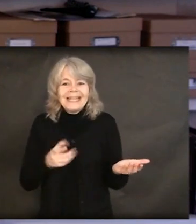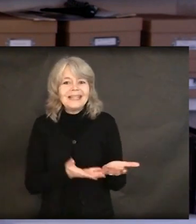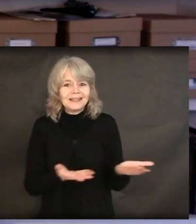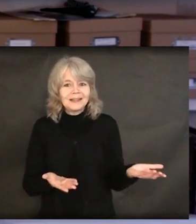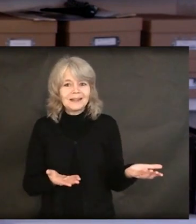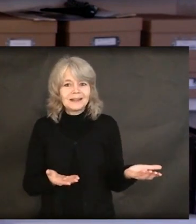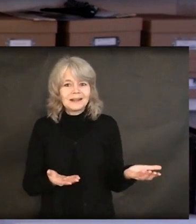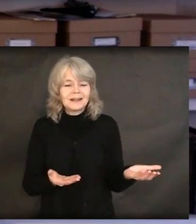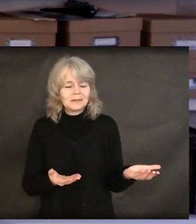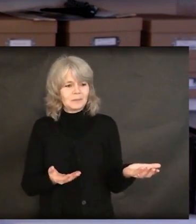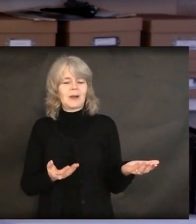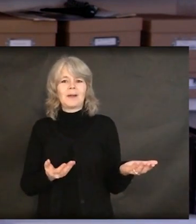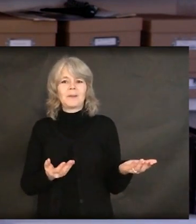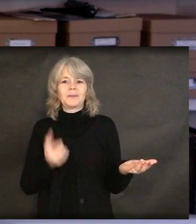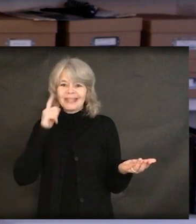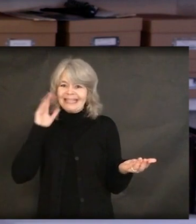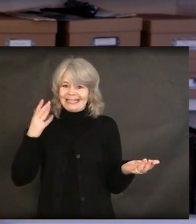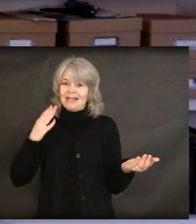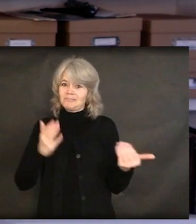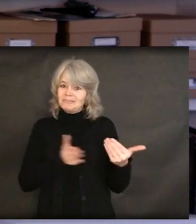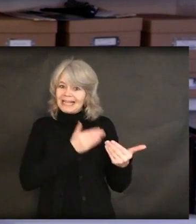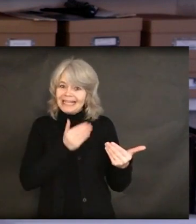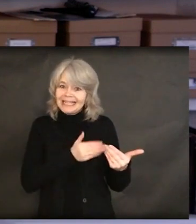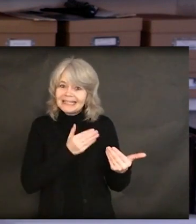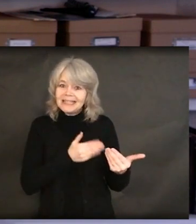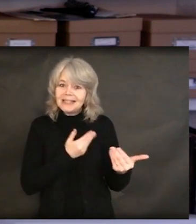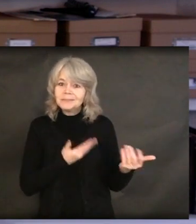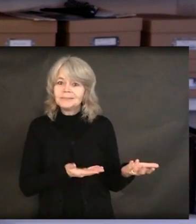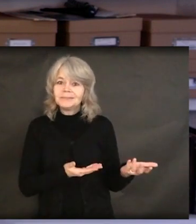It sounds so easy, doesn't it?